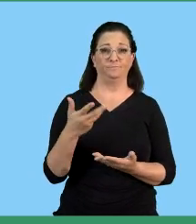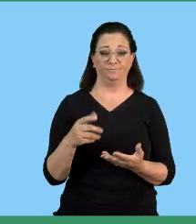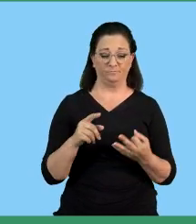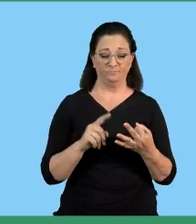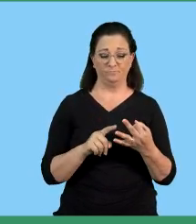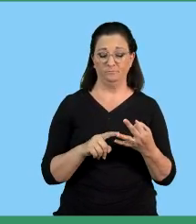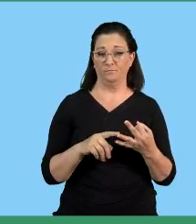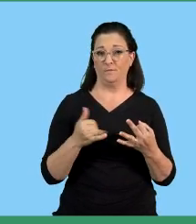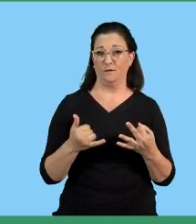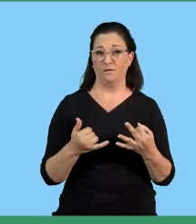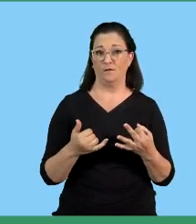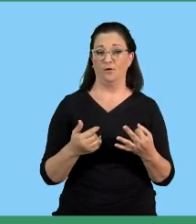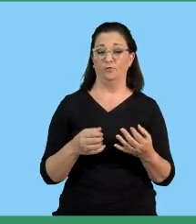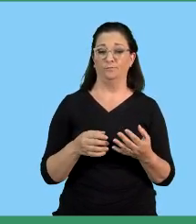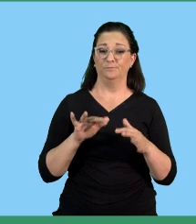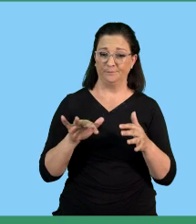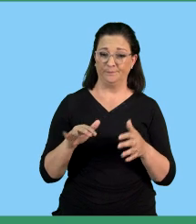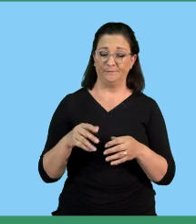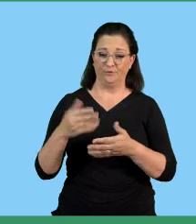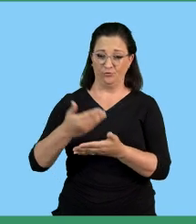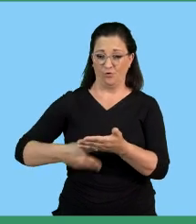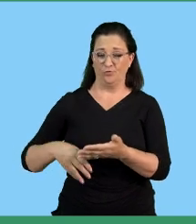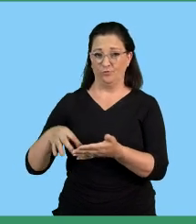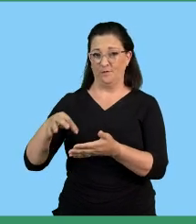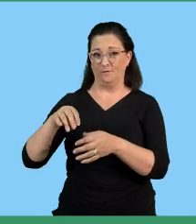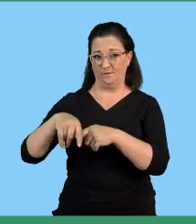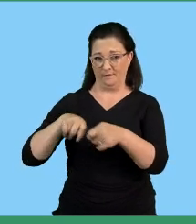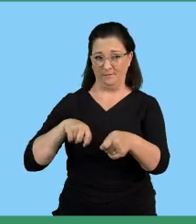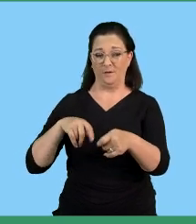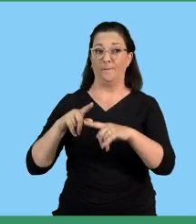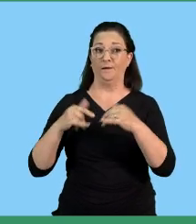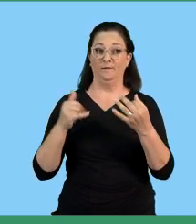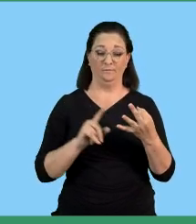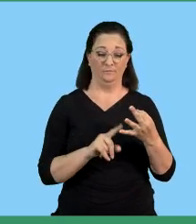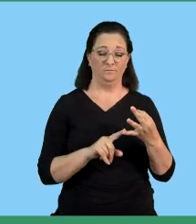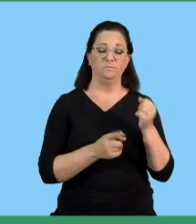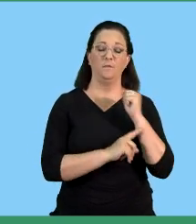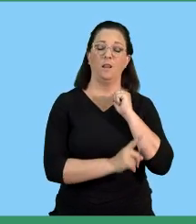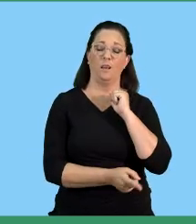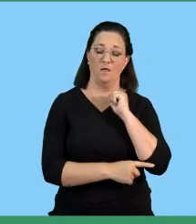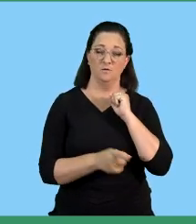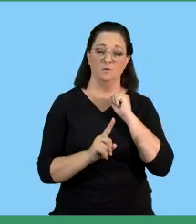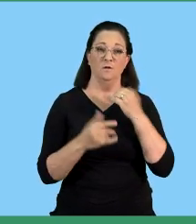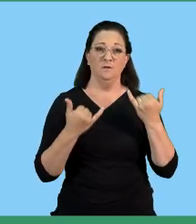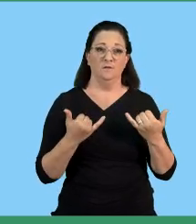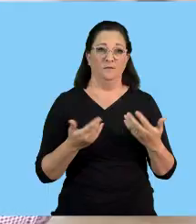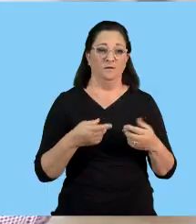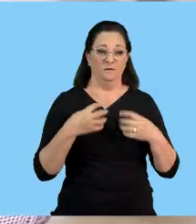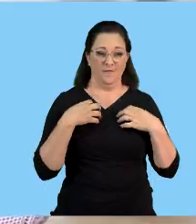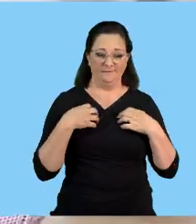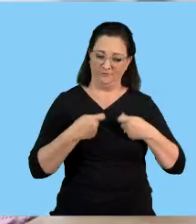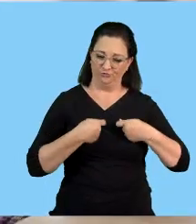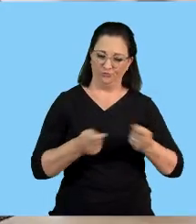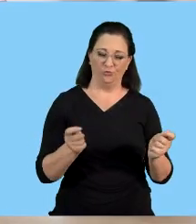retrenchment strategies to defend themselves, and the last resort will be liquidation, which will be applied as the last resort. Remember I